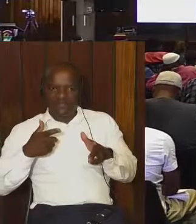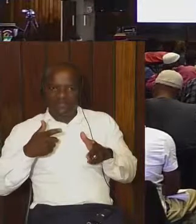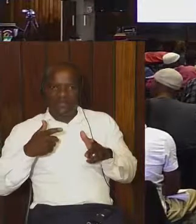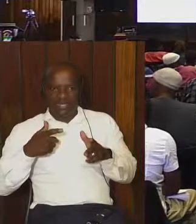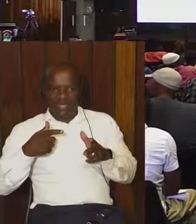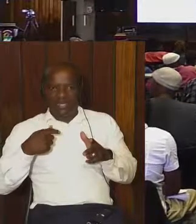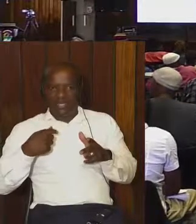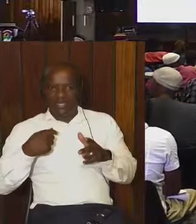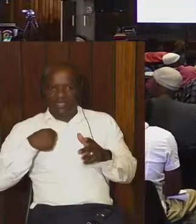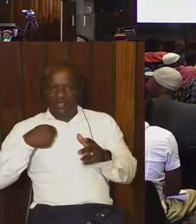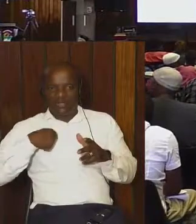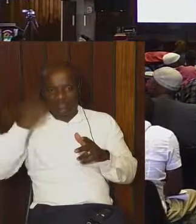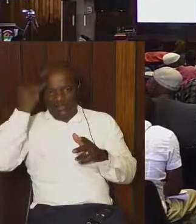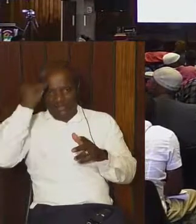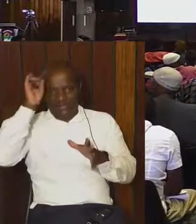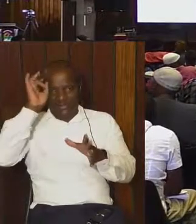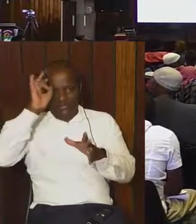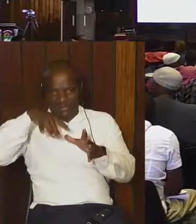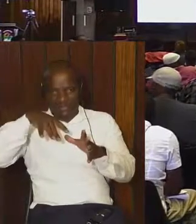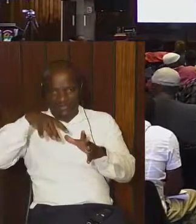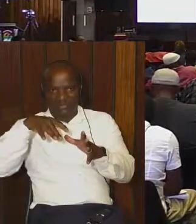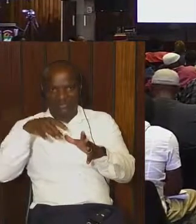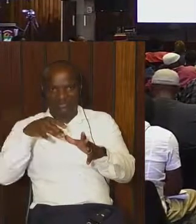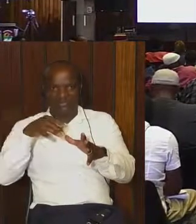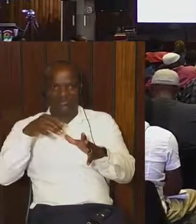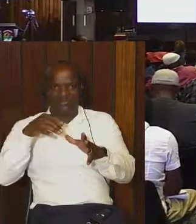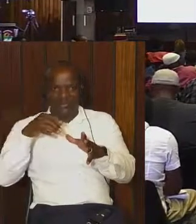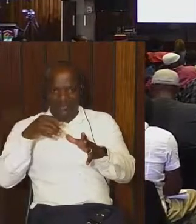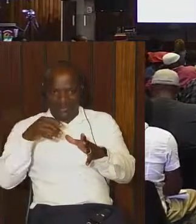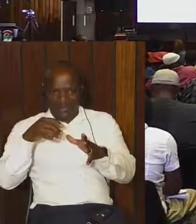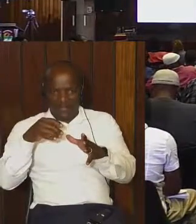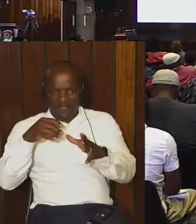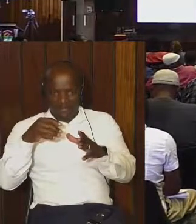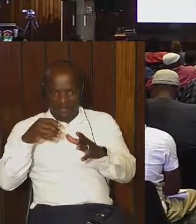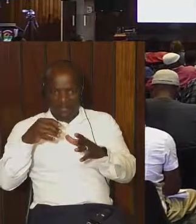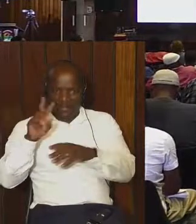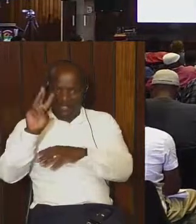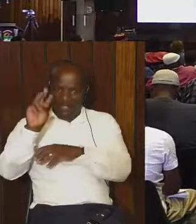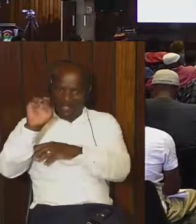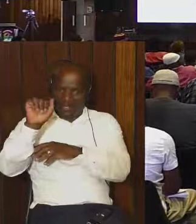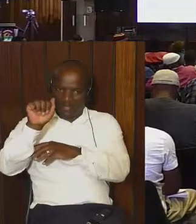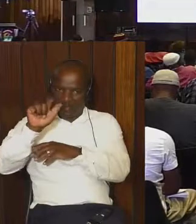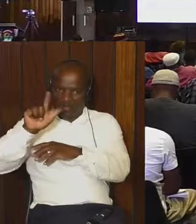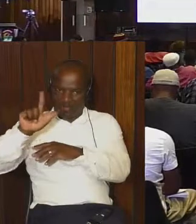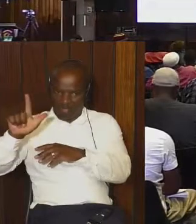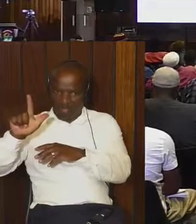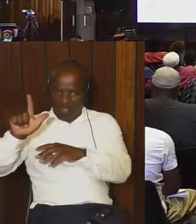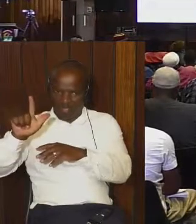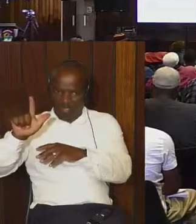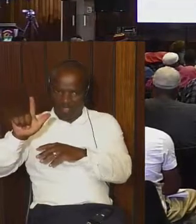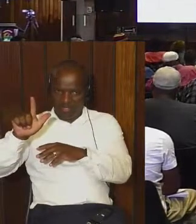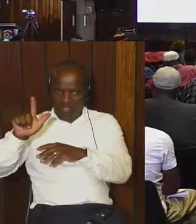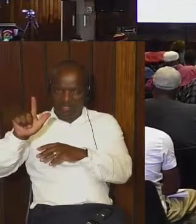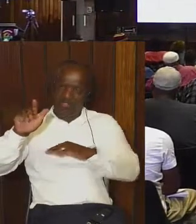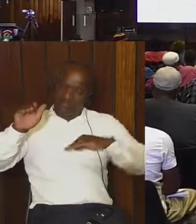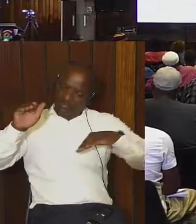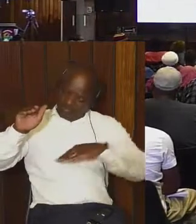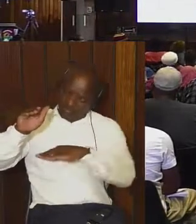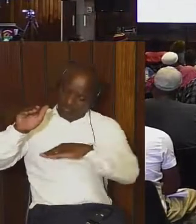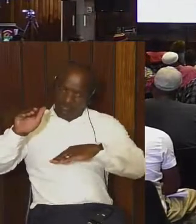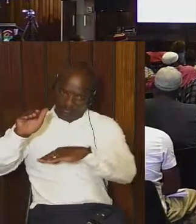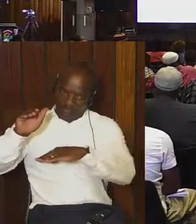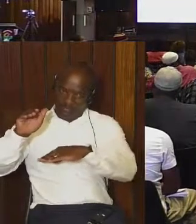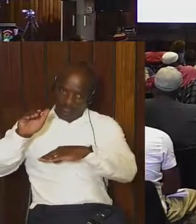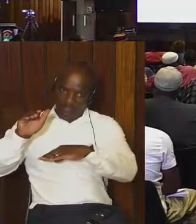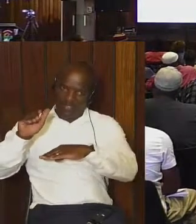a suggestion which I'm putting forward, that build a mall at the top and then build, it should be on